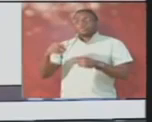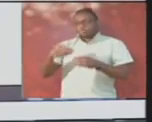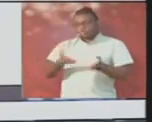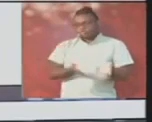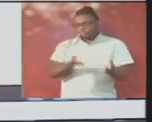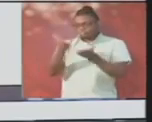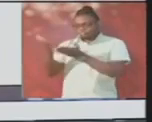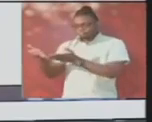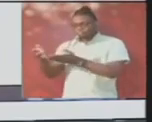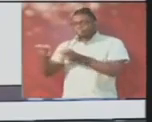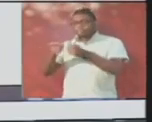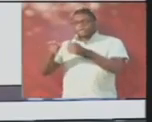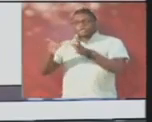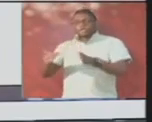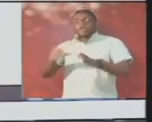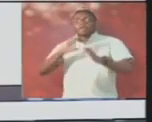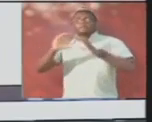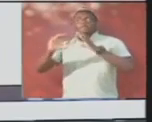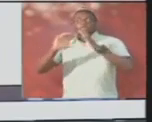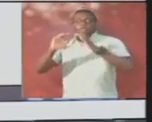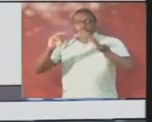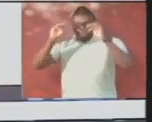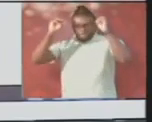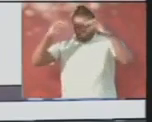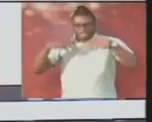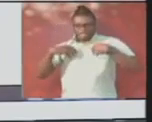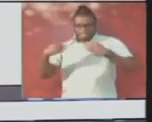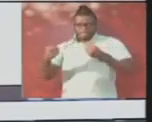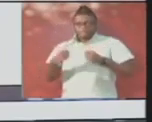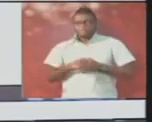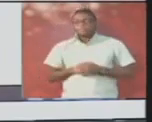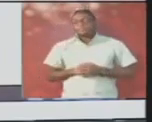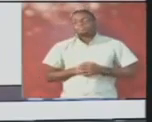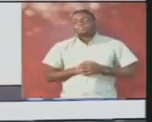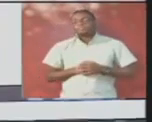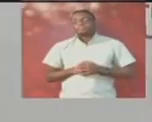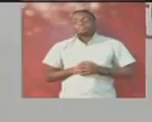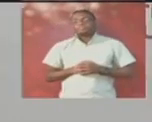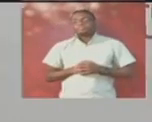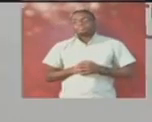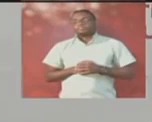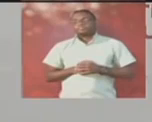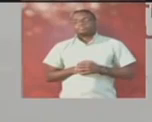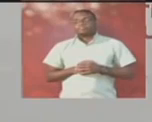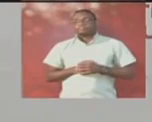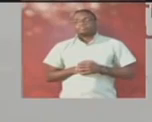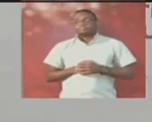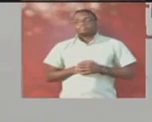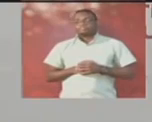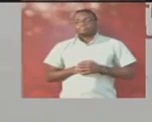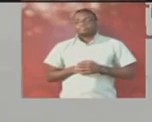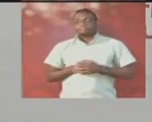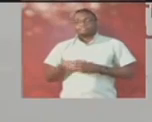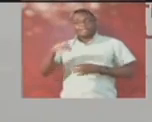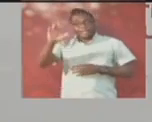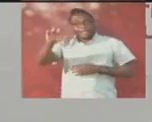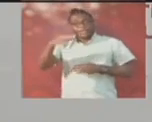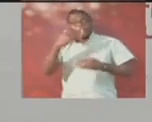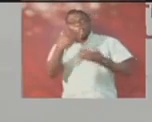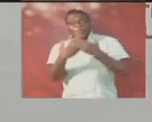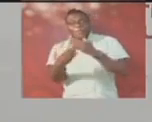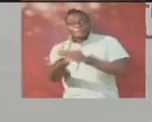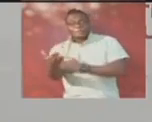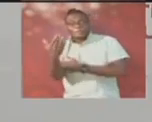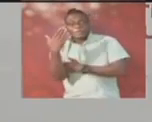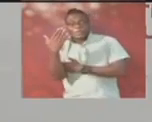at the Ministry of Health, Candice Alcantara. Good morning, and thank you for joining us. It's Al Alexander